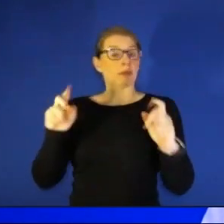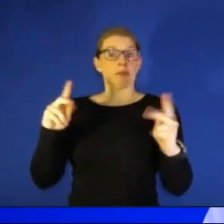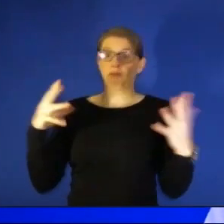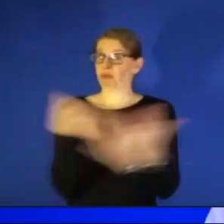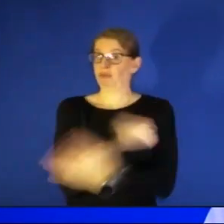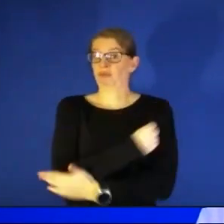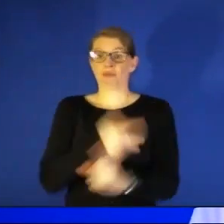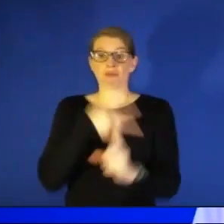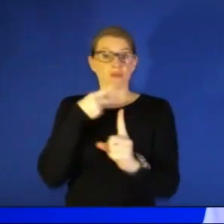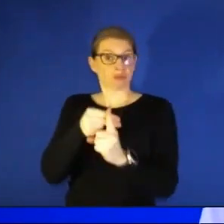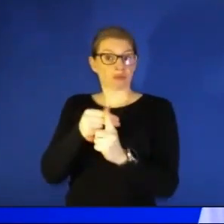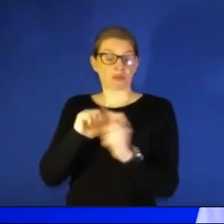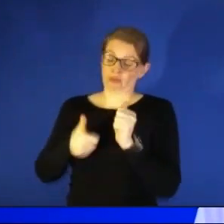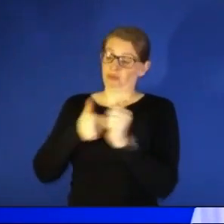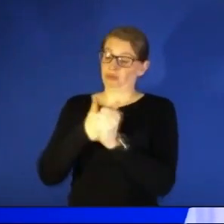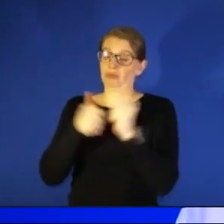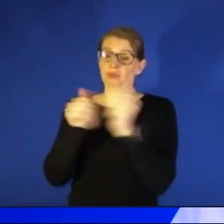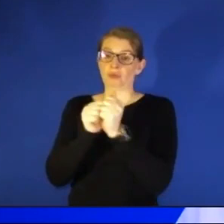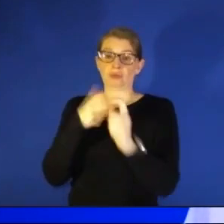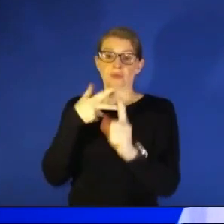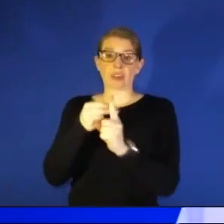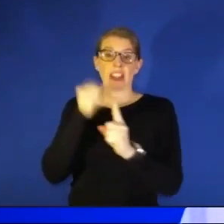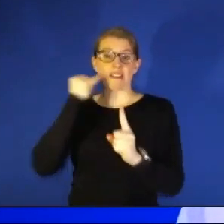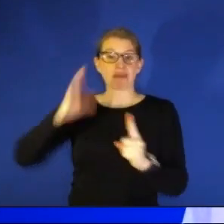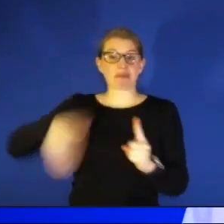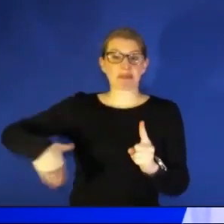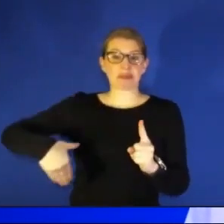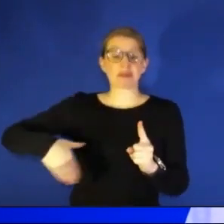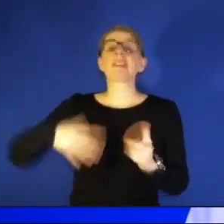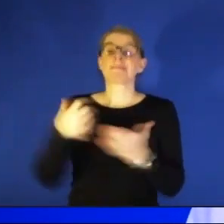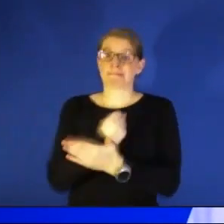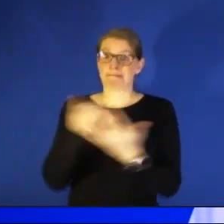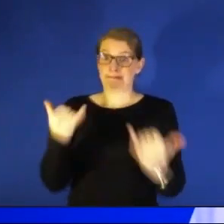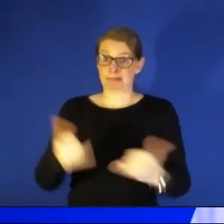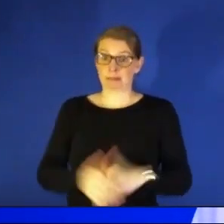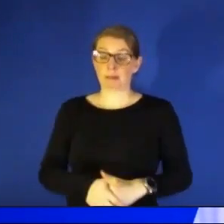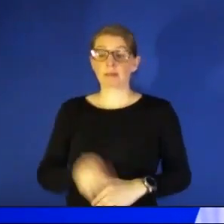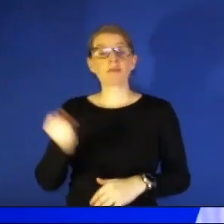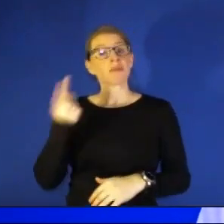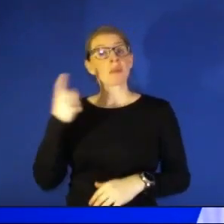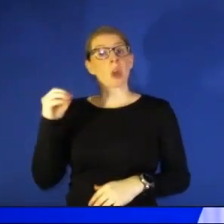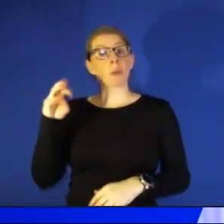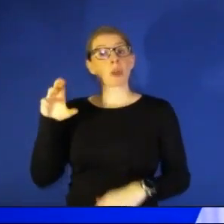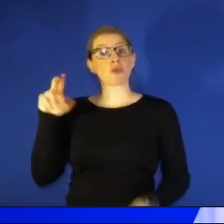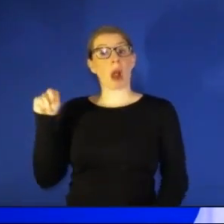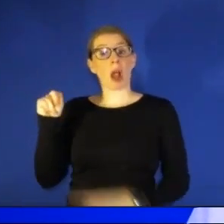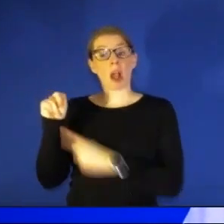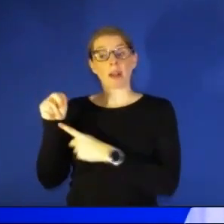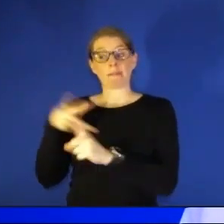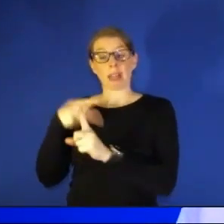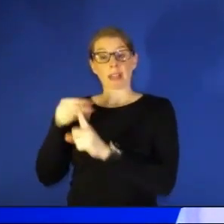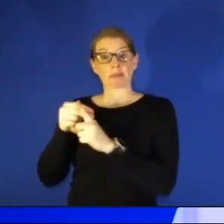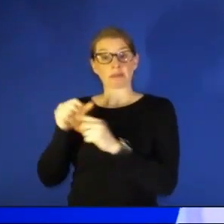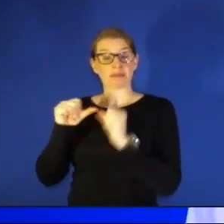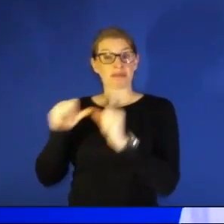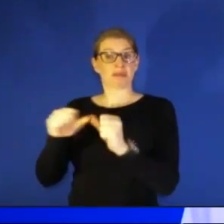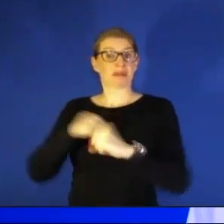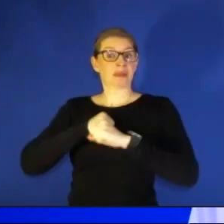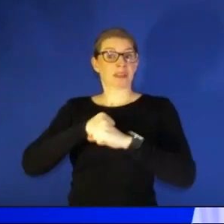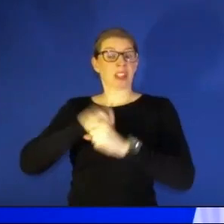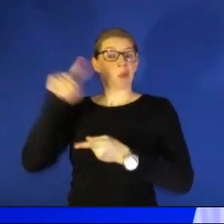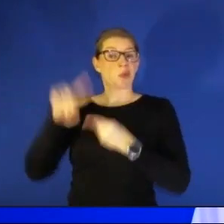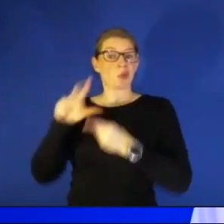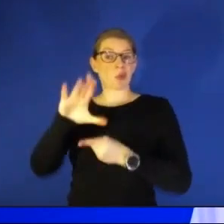with vaccination if you haven't already. We know that even with Omicron, the vaccines continue to prevent and reduce your risk